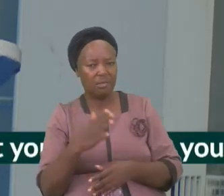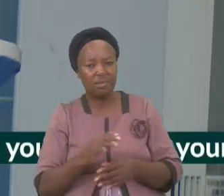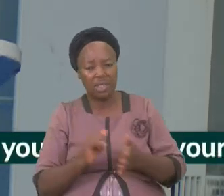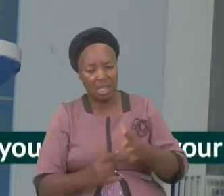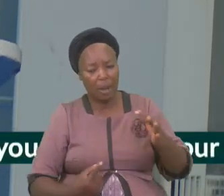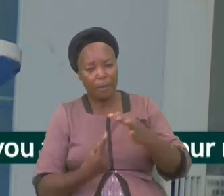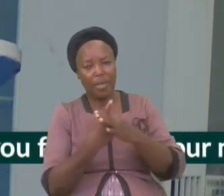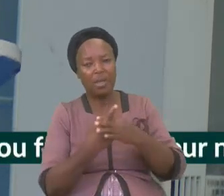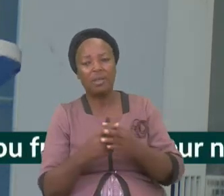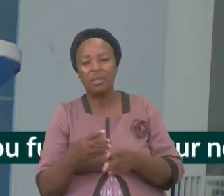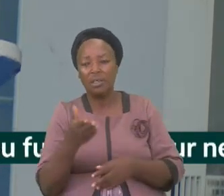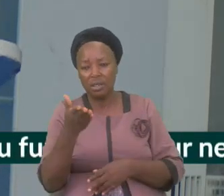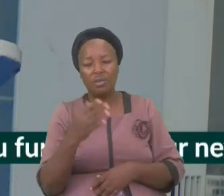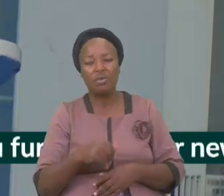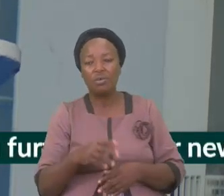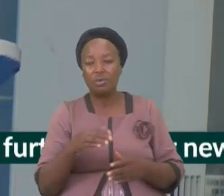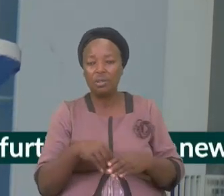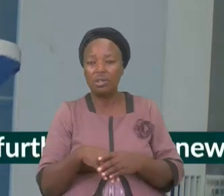there.